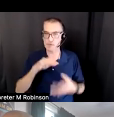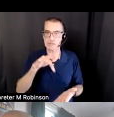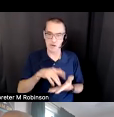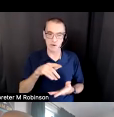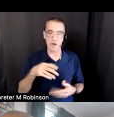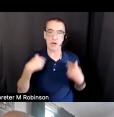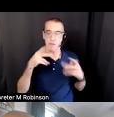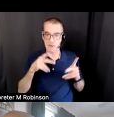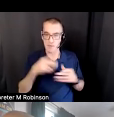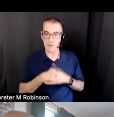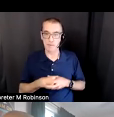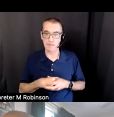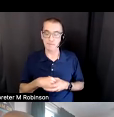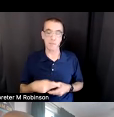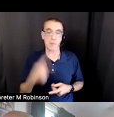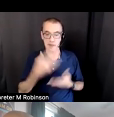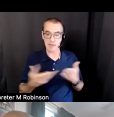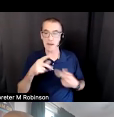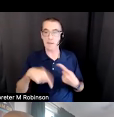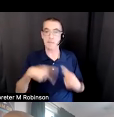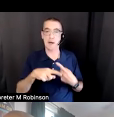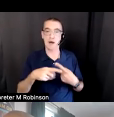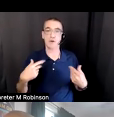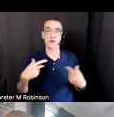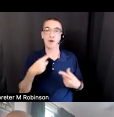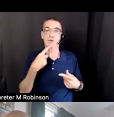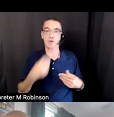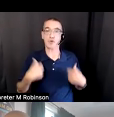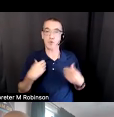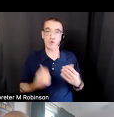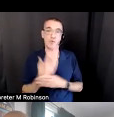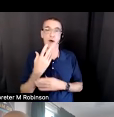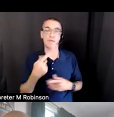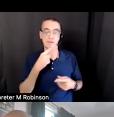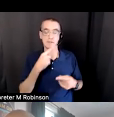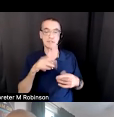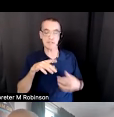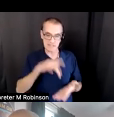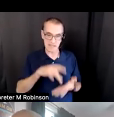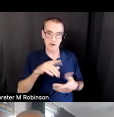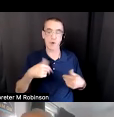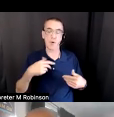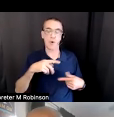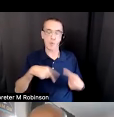people. And so one thing about Youth Thrive is that it is centered around youth voice.